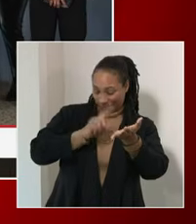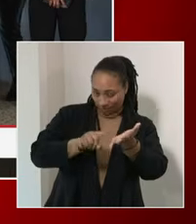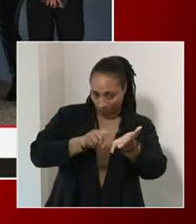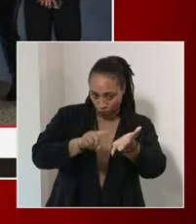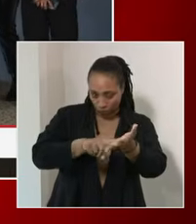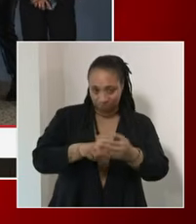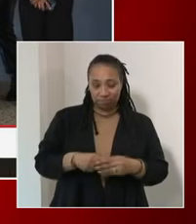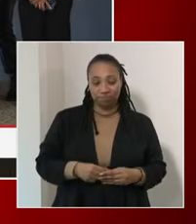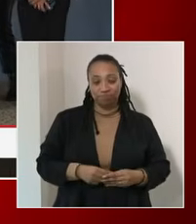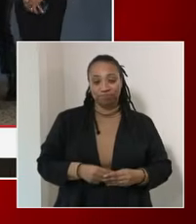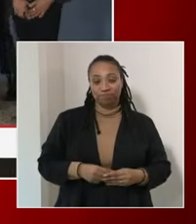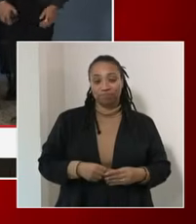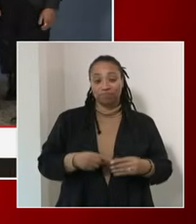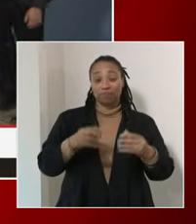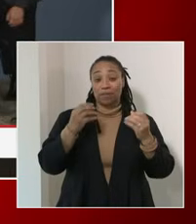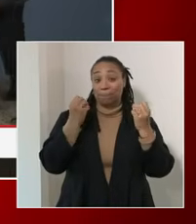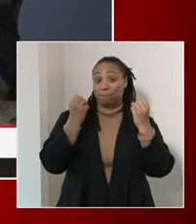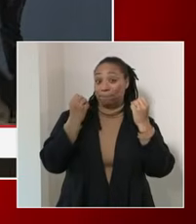during this period?